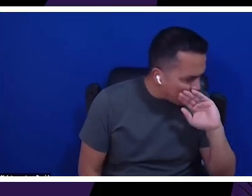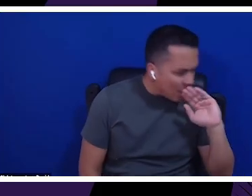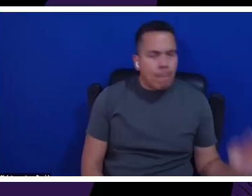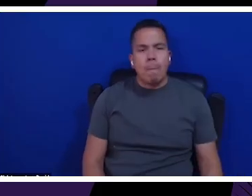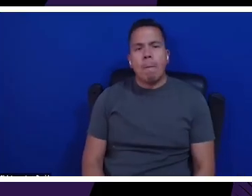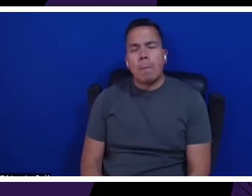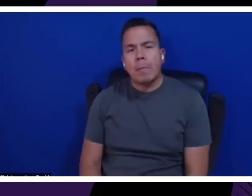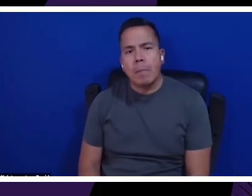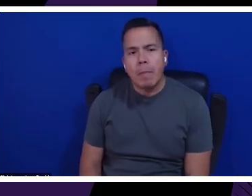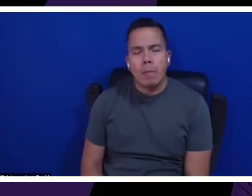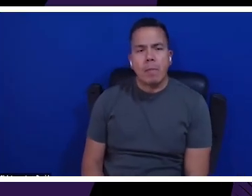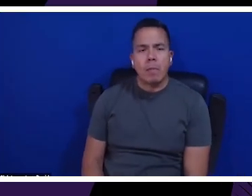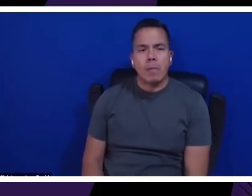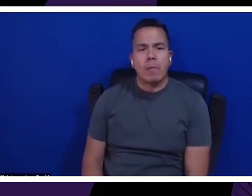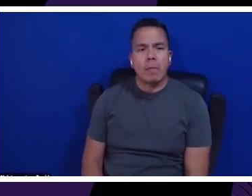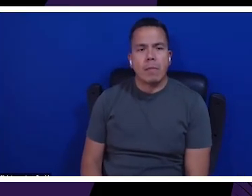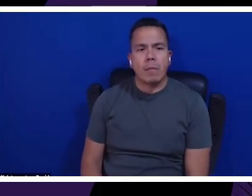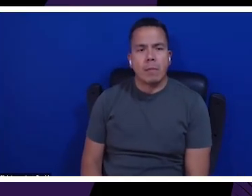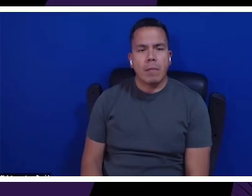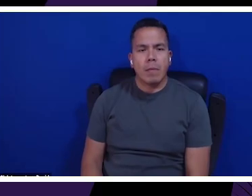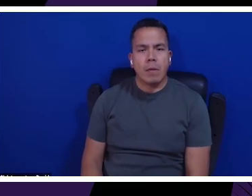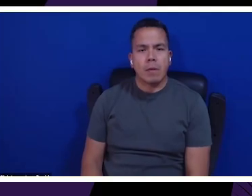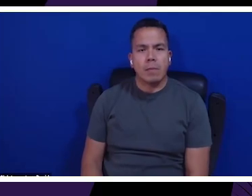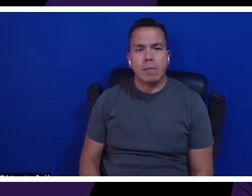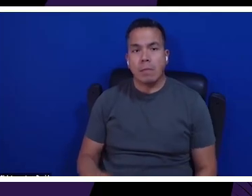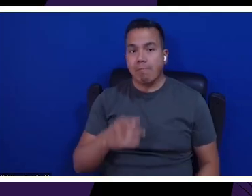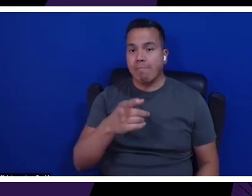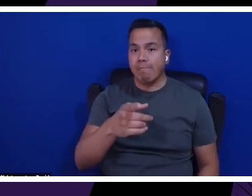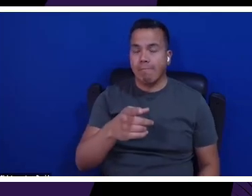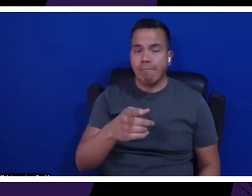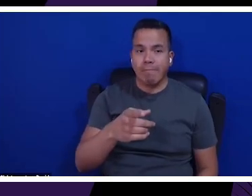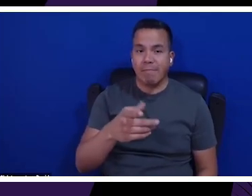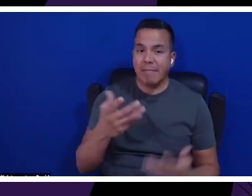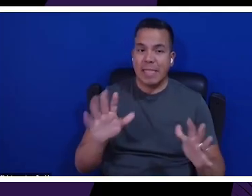Once you go back to the output, you have it. That's it.